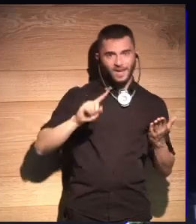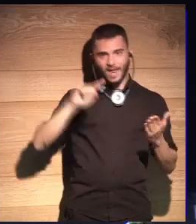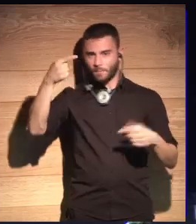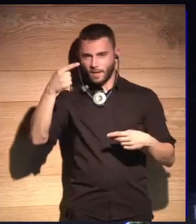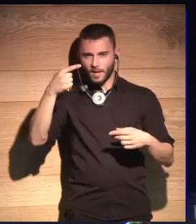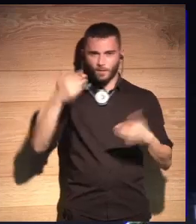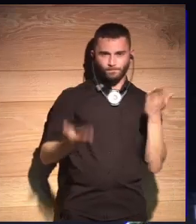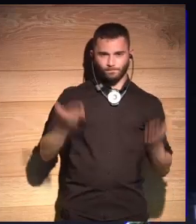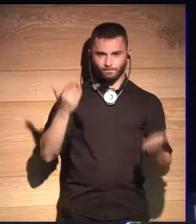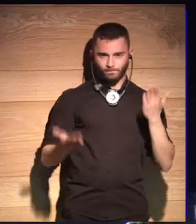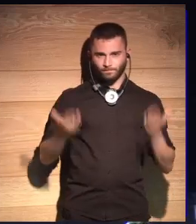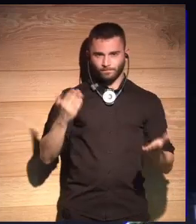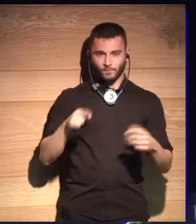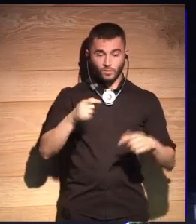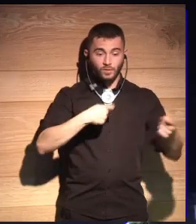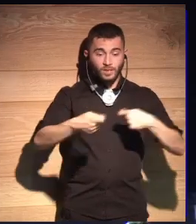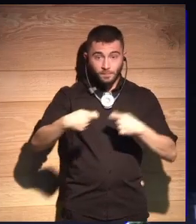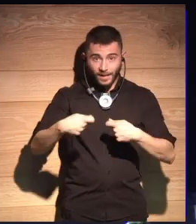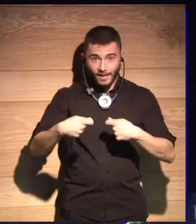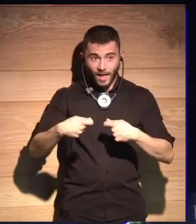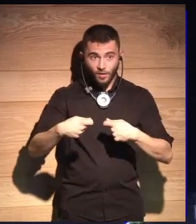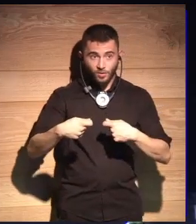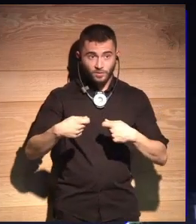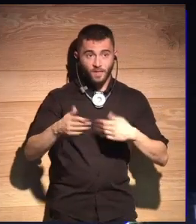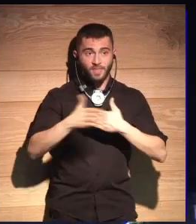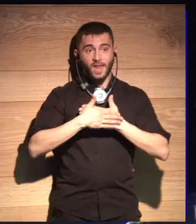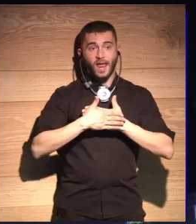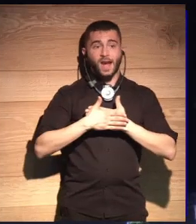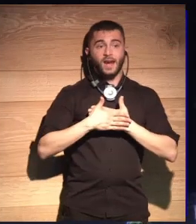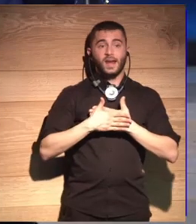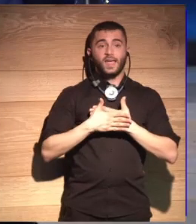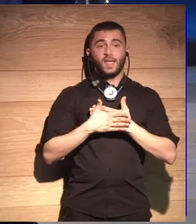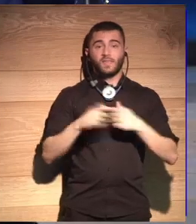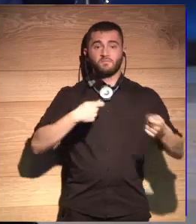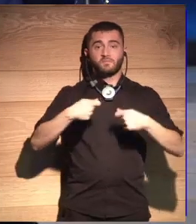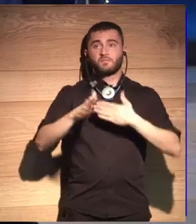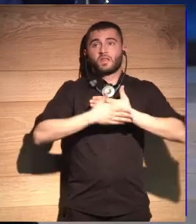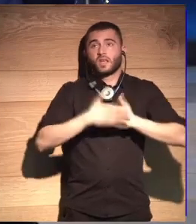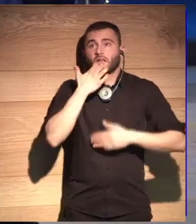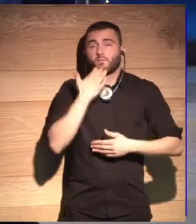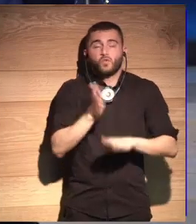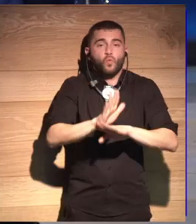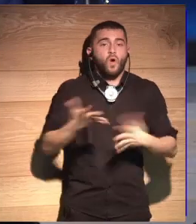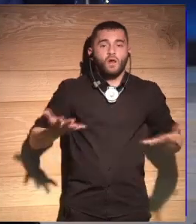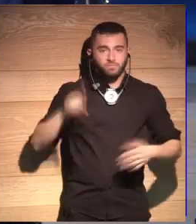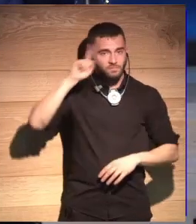don't know, you say markets need to be closed down. I'm not even sure what an example of that would even be. I'm not sure if anyone knows, but...